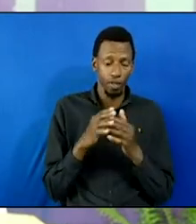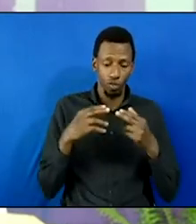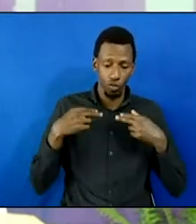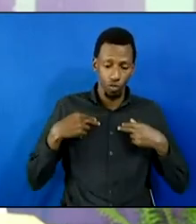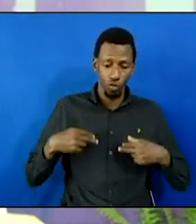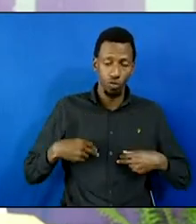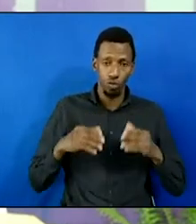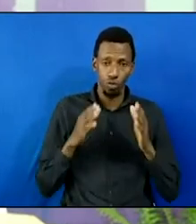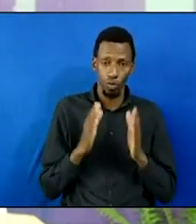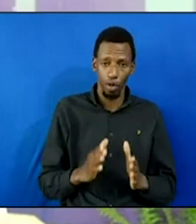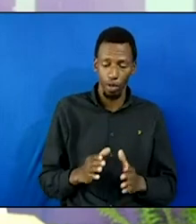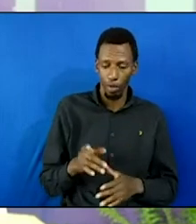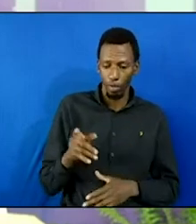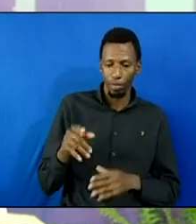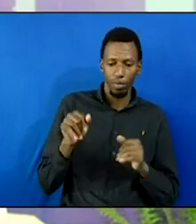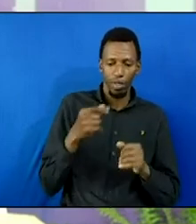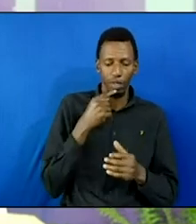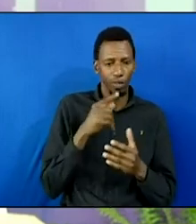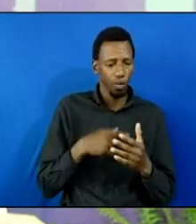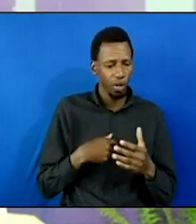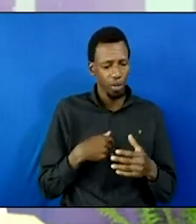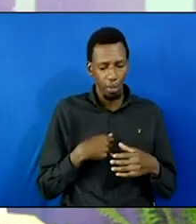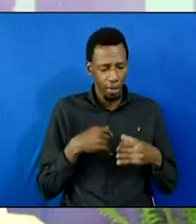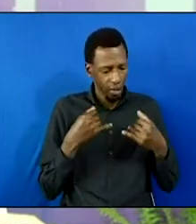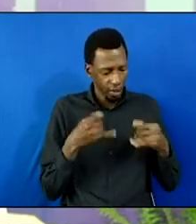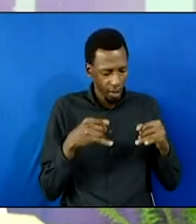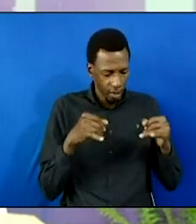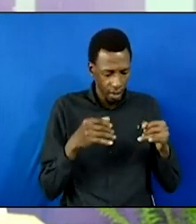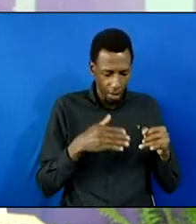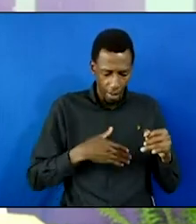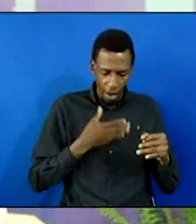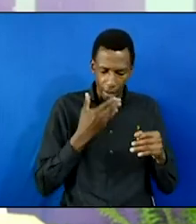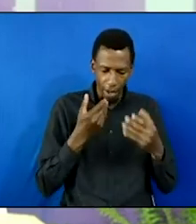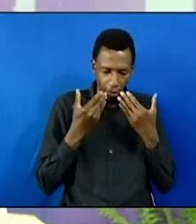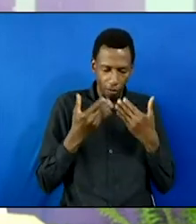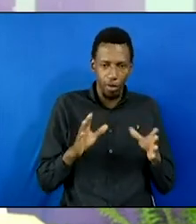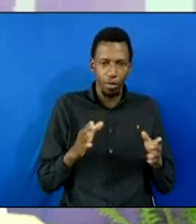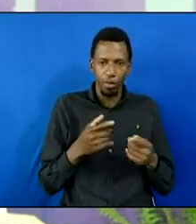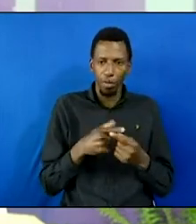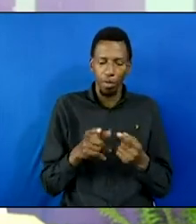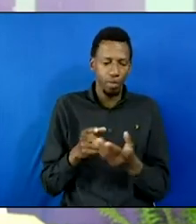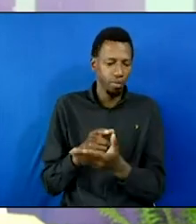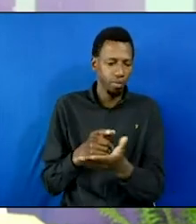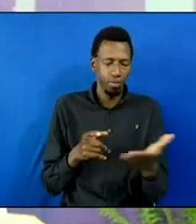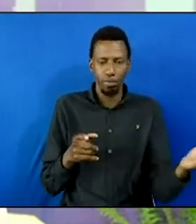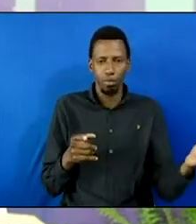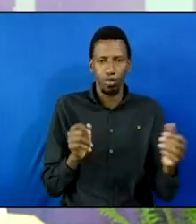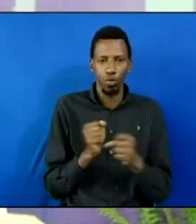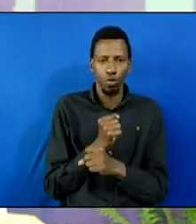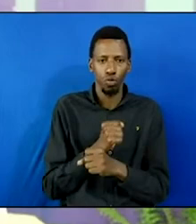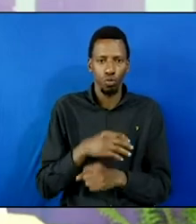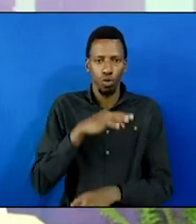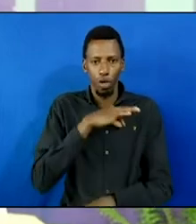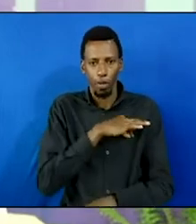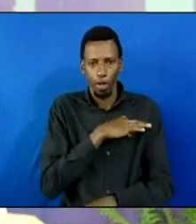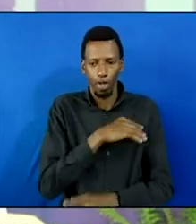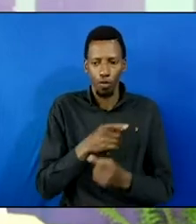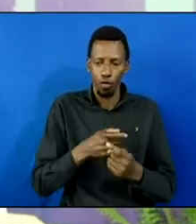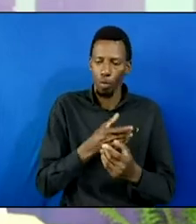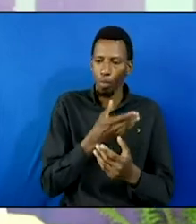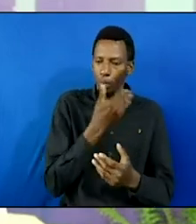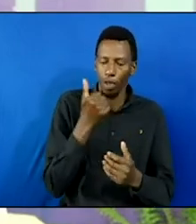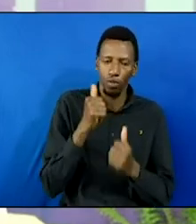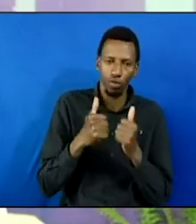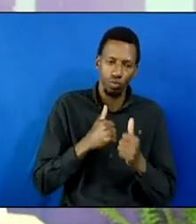he will say, "I have tried my best, but they could not be benefit from the best that I have given